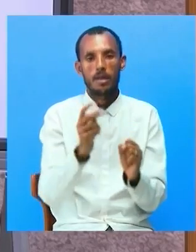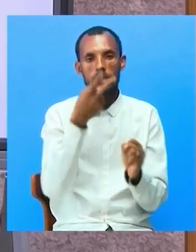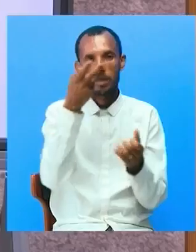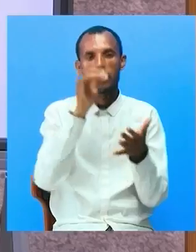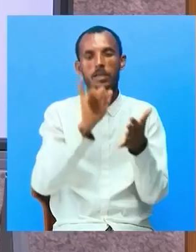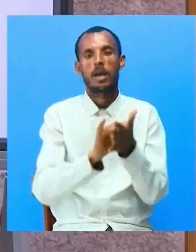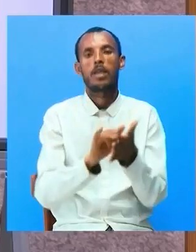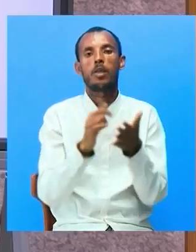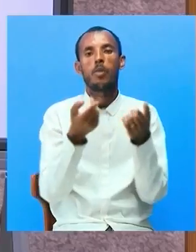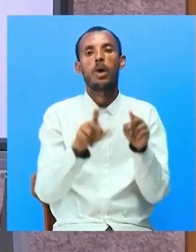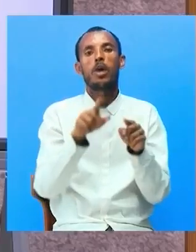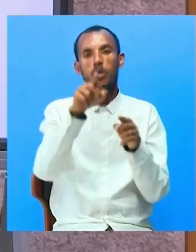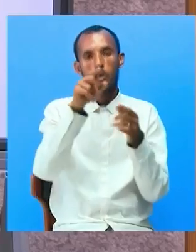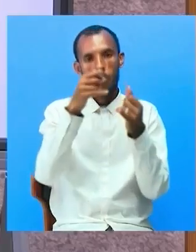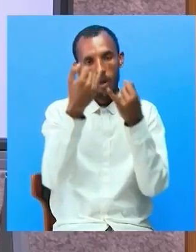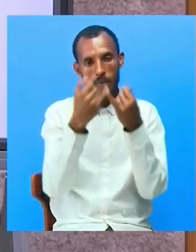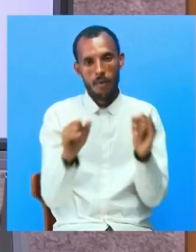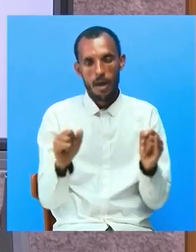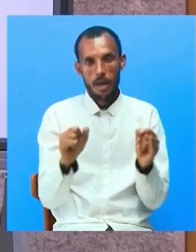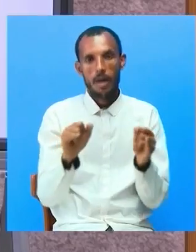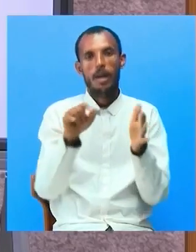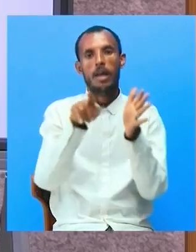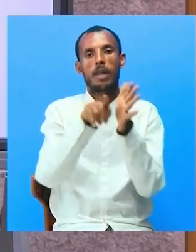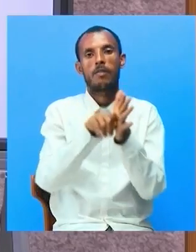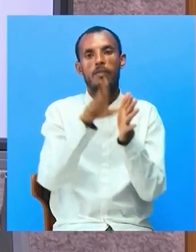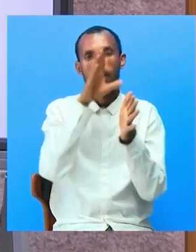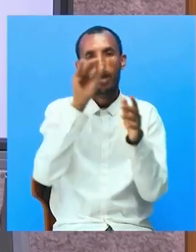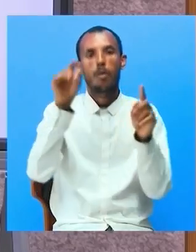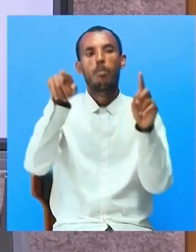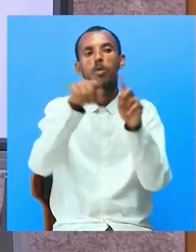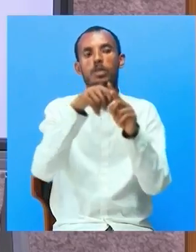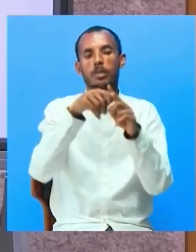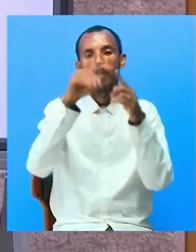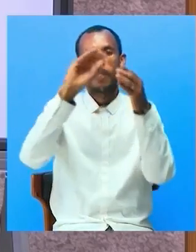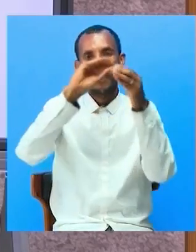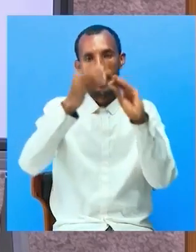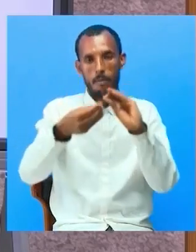that when you divide a negative and a positive number,